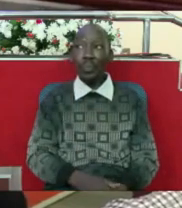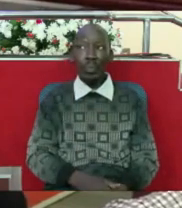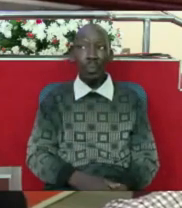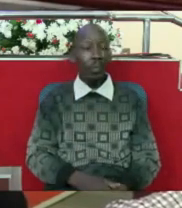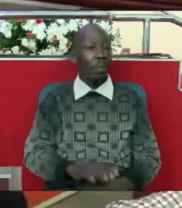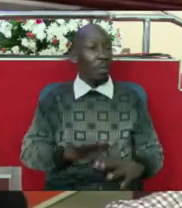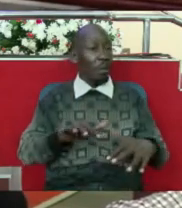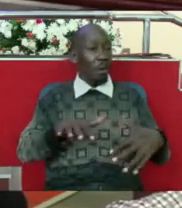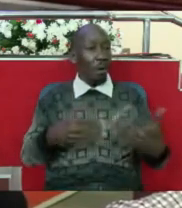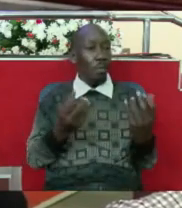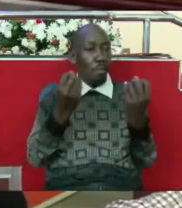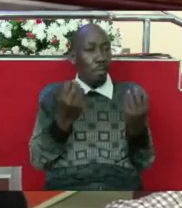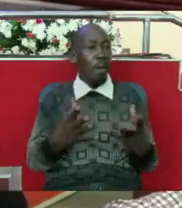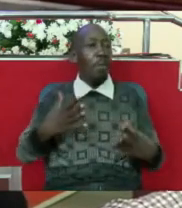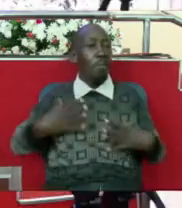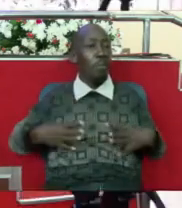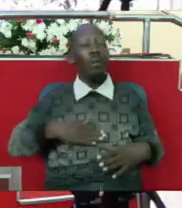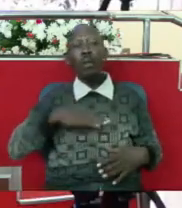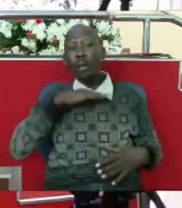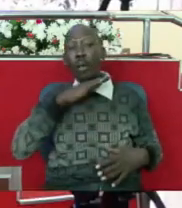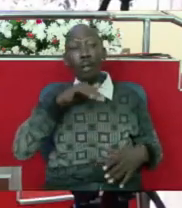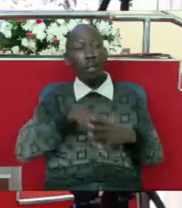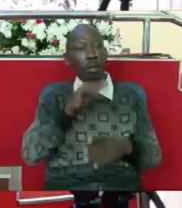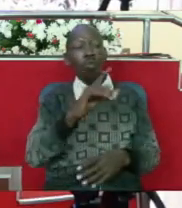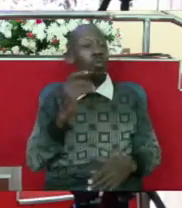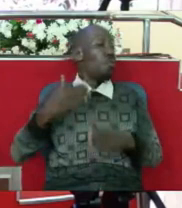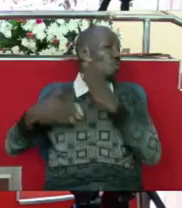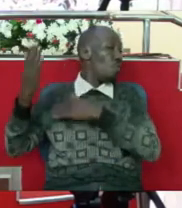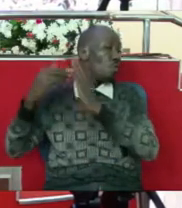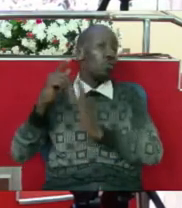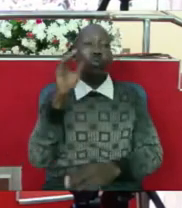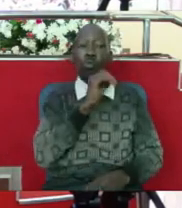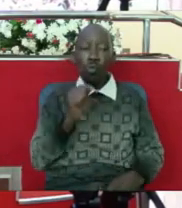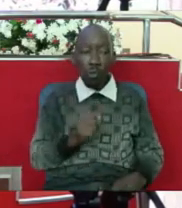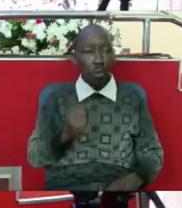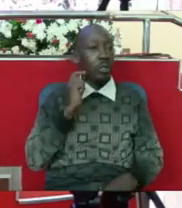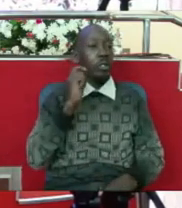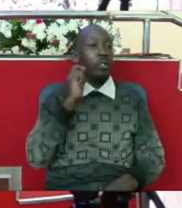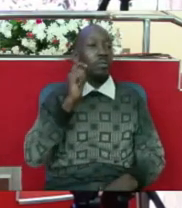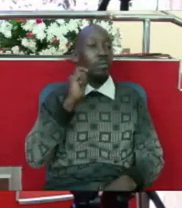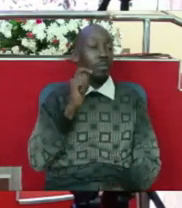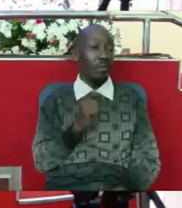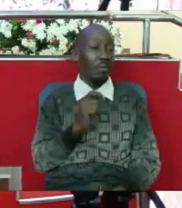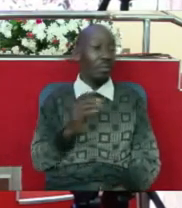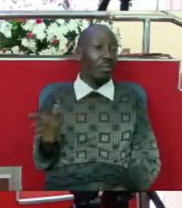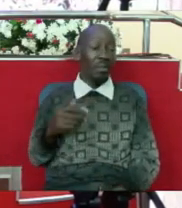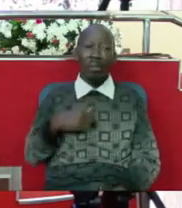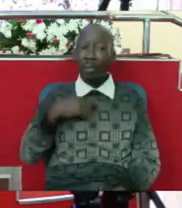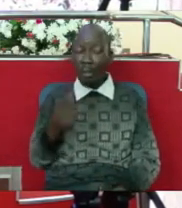How did so many people die in the Old Testament? Watu wangapi walikufa katika, And it said to